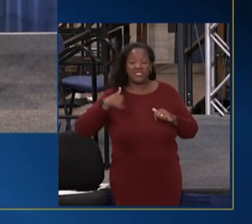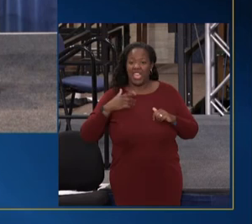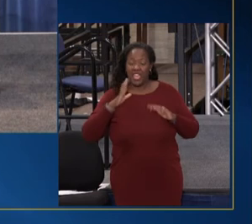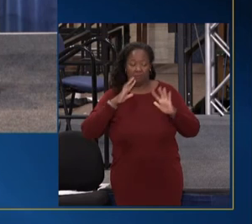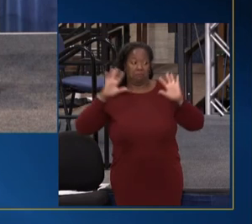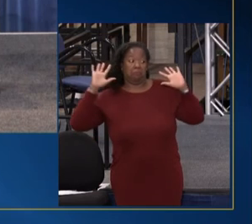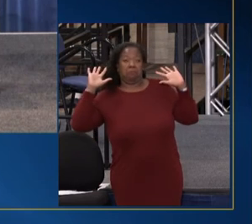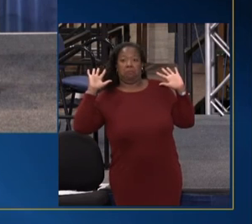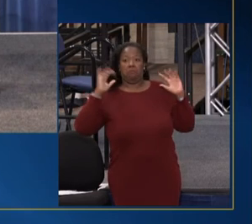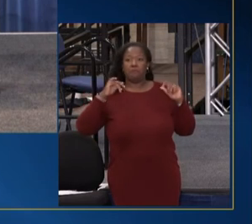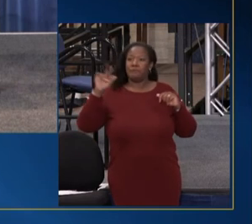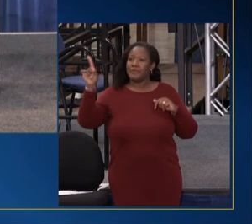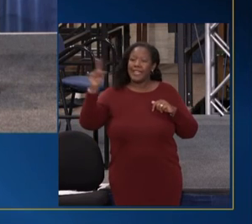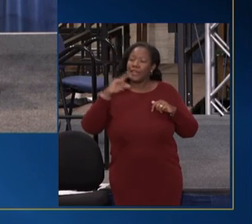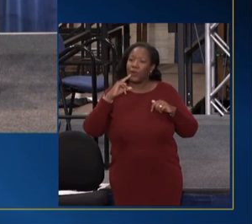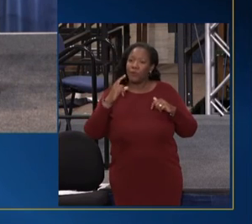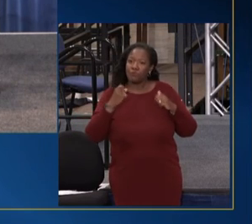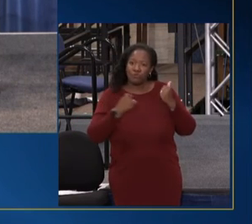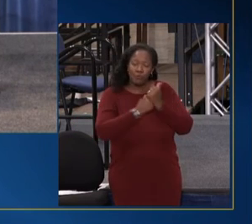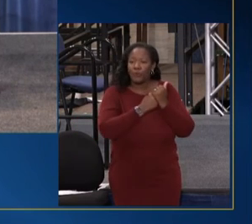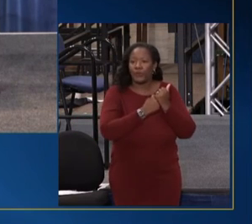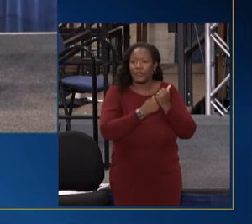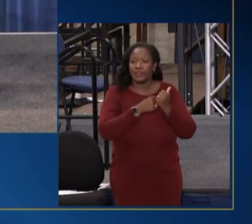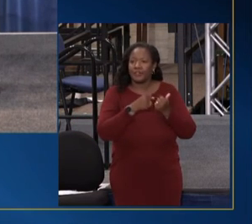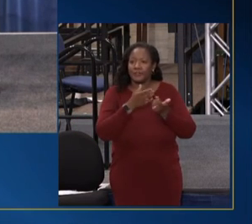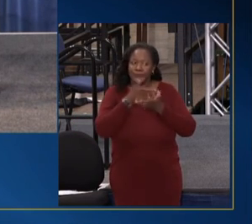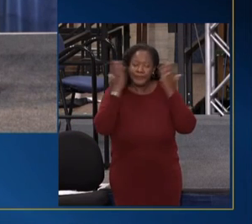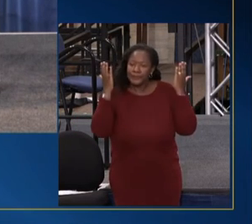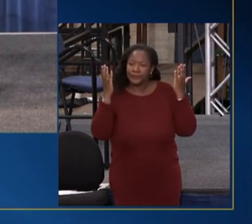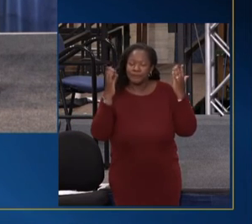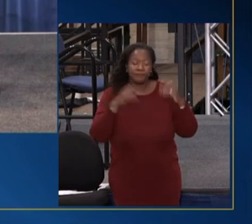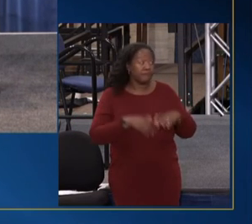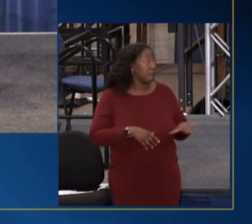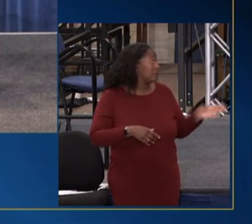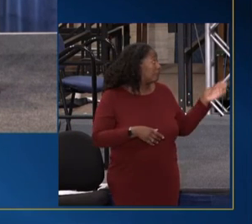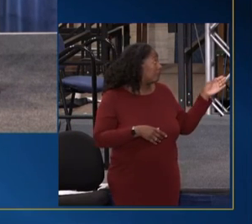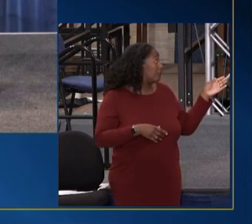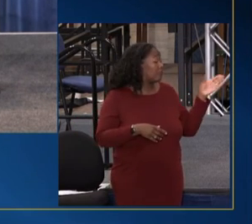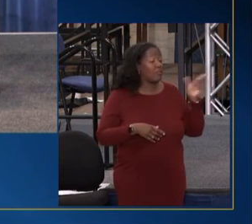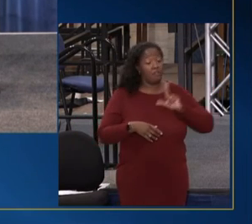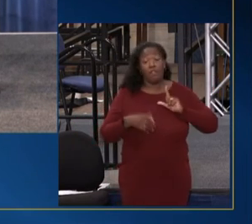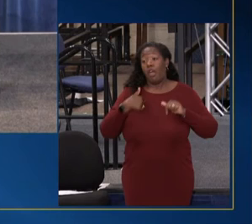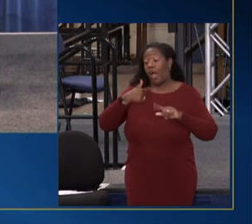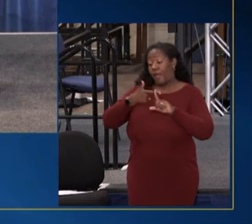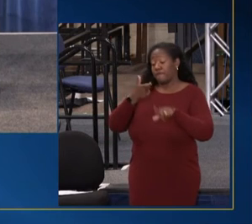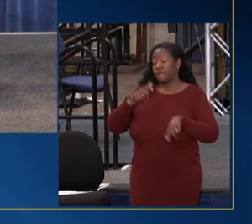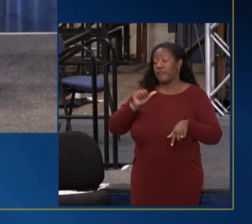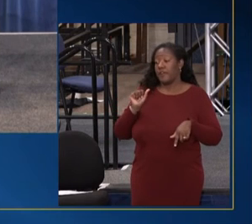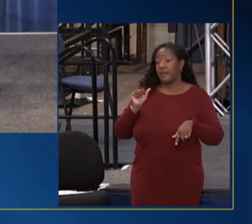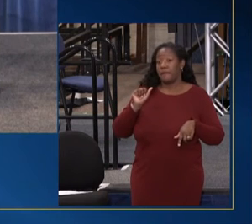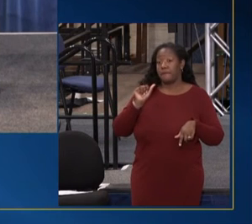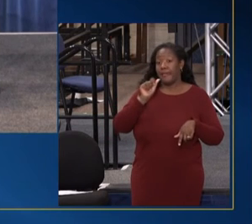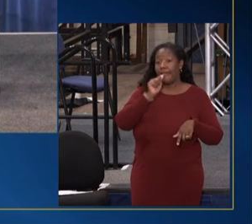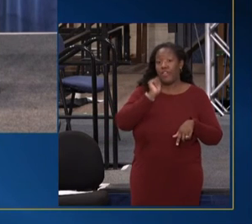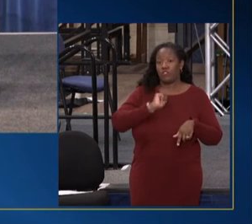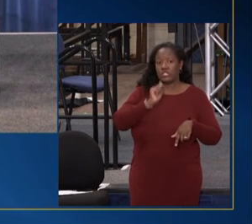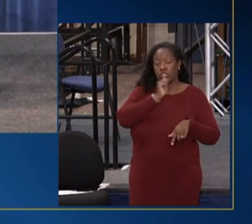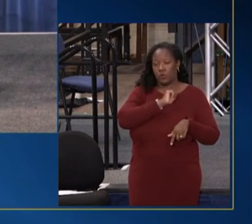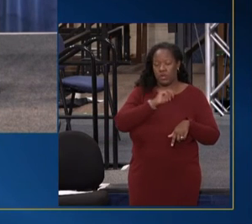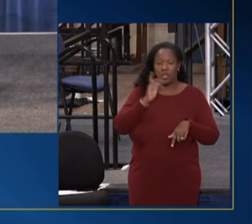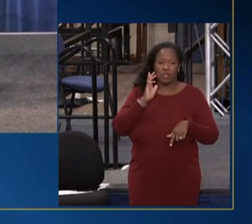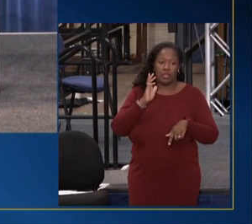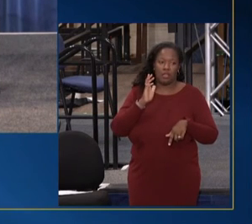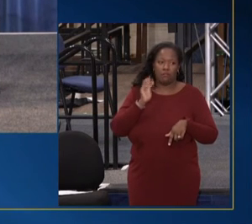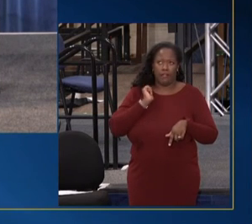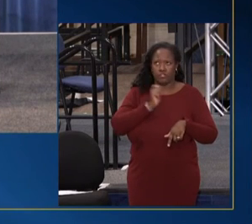when you really do understand the issues at hand. I'm from Arizona. I'm a Mexican American, first generation from Arizona.